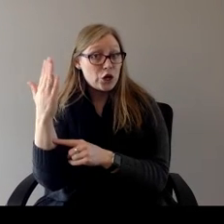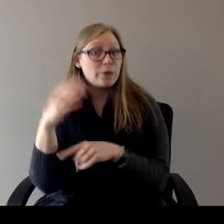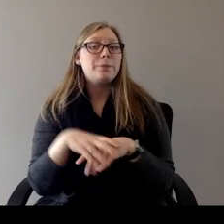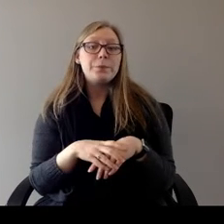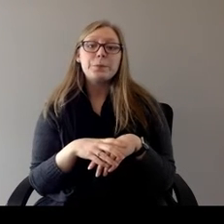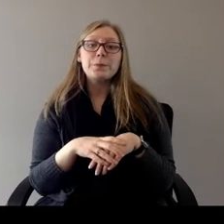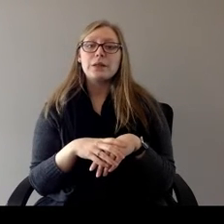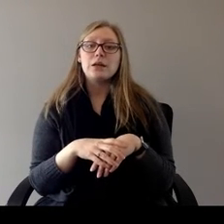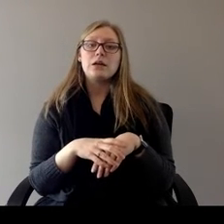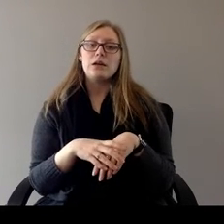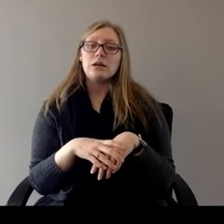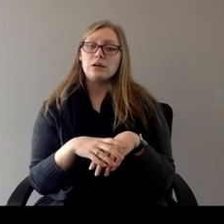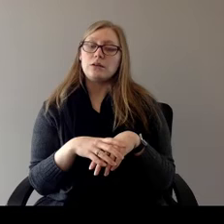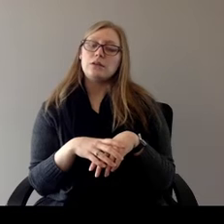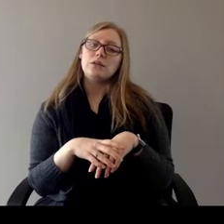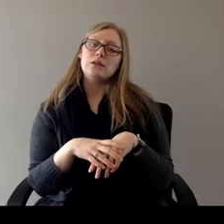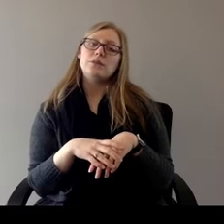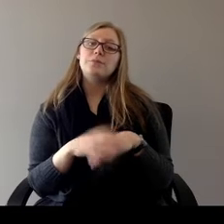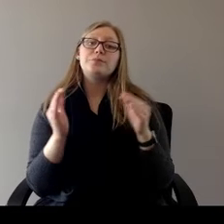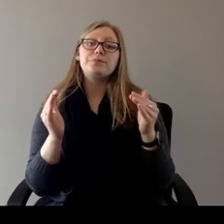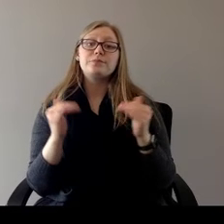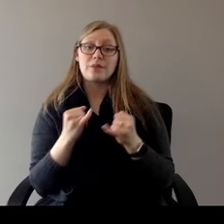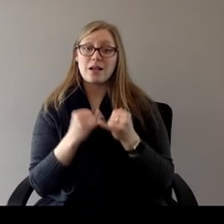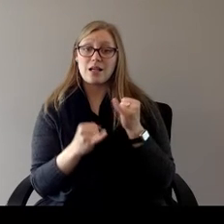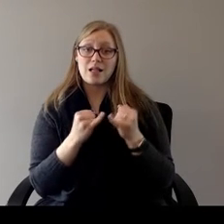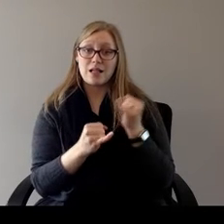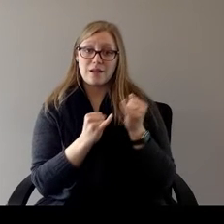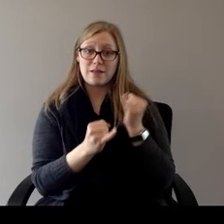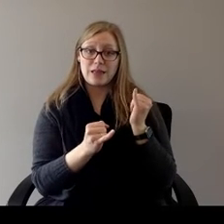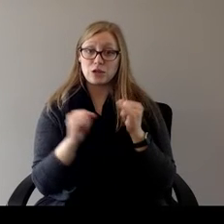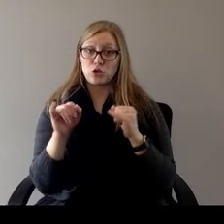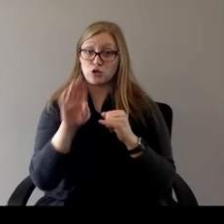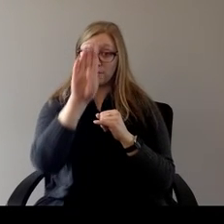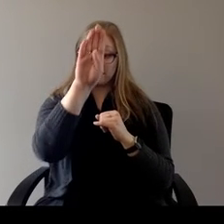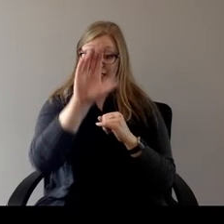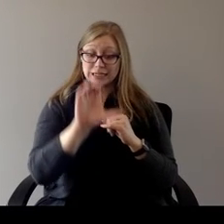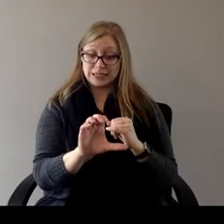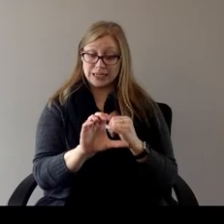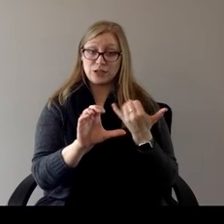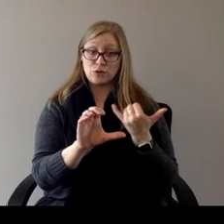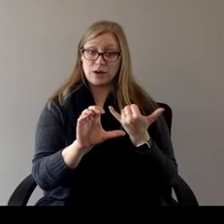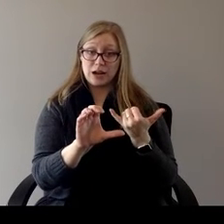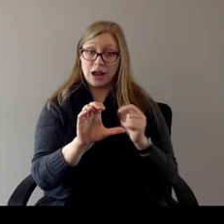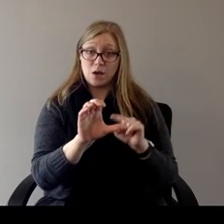And then the last one, we're going to go in continue in the same order. So it's going to be